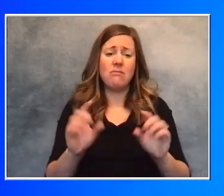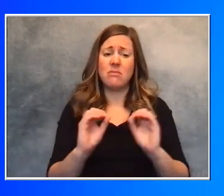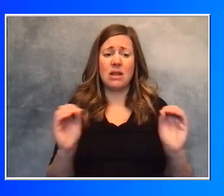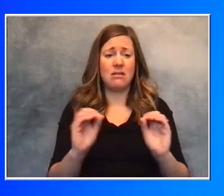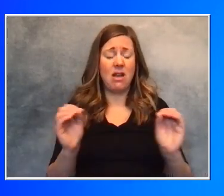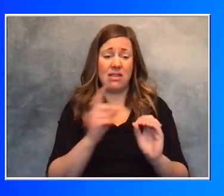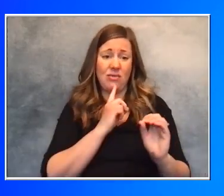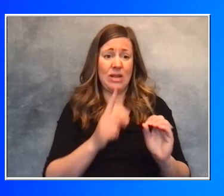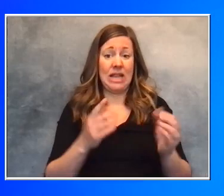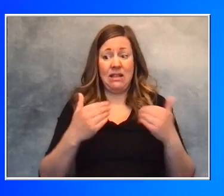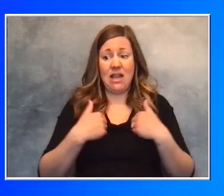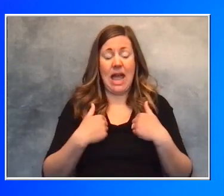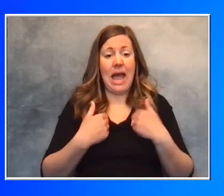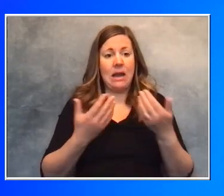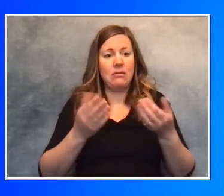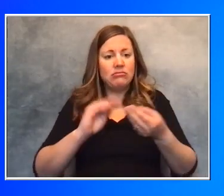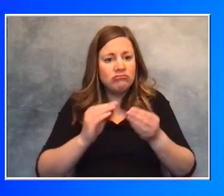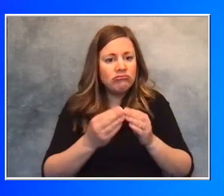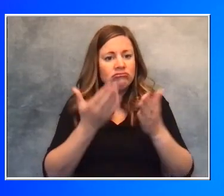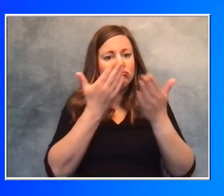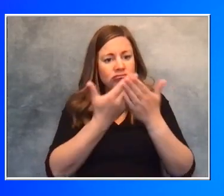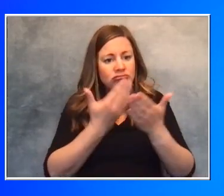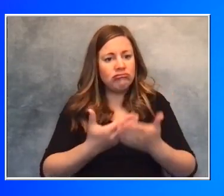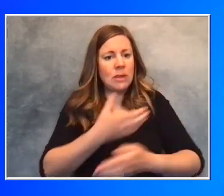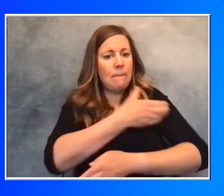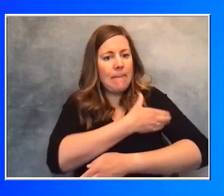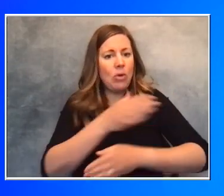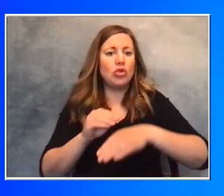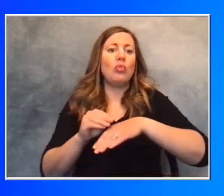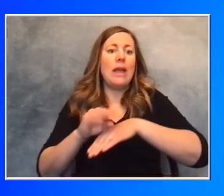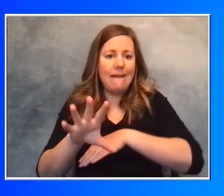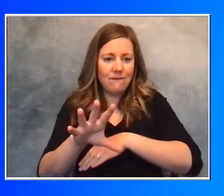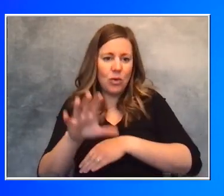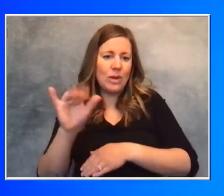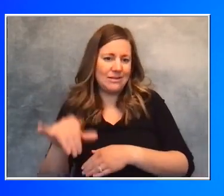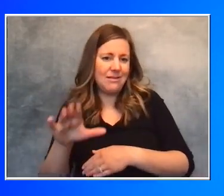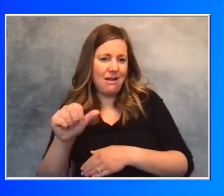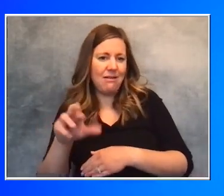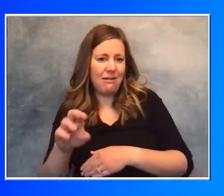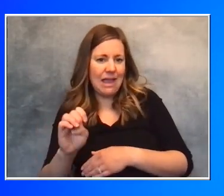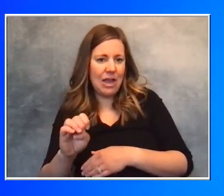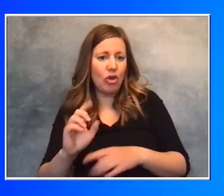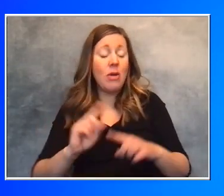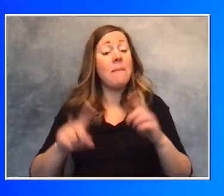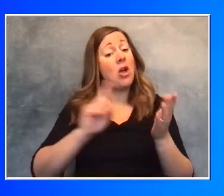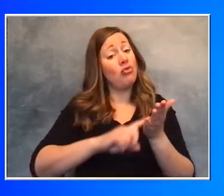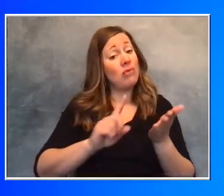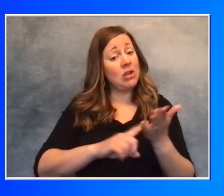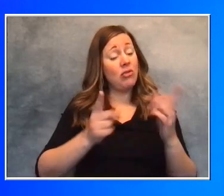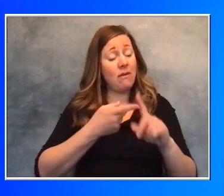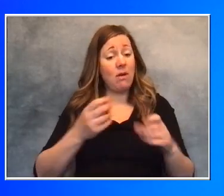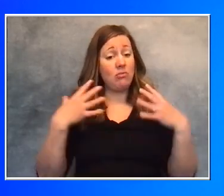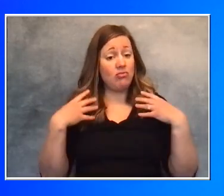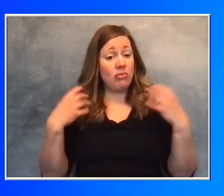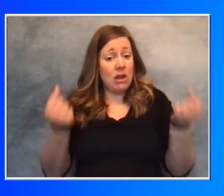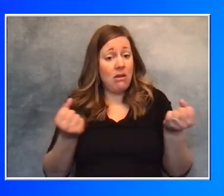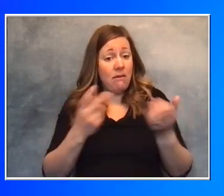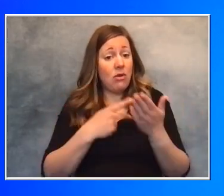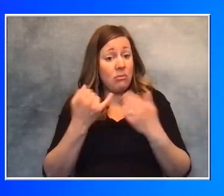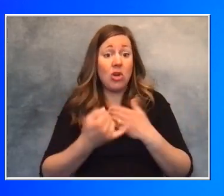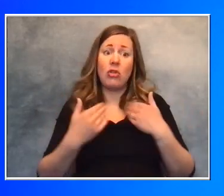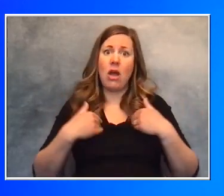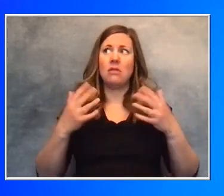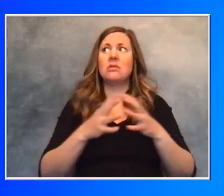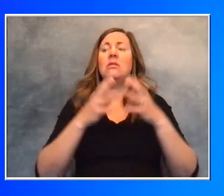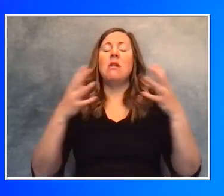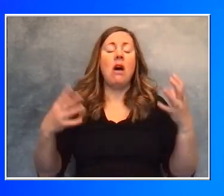the statistical power to really influence clinical care. But the research coming out of the RECOVER project does. And the RECOVER project